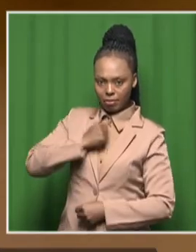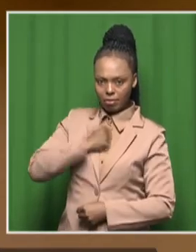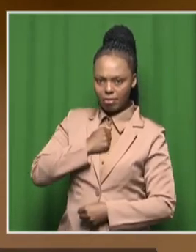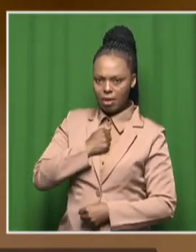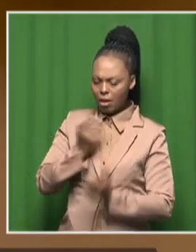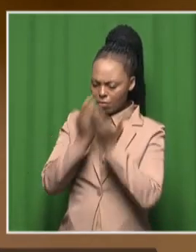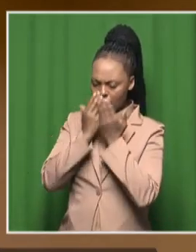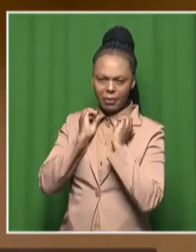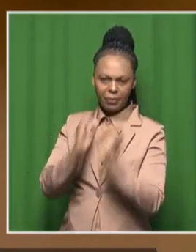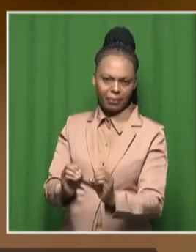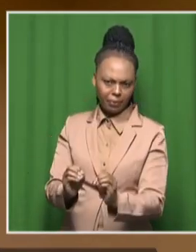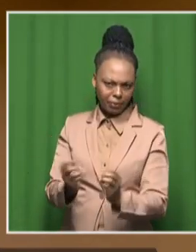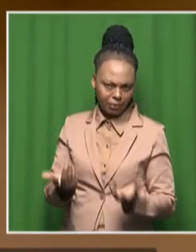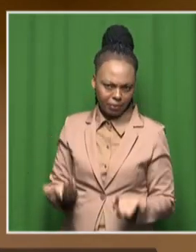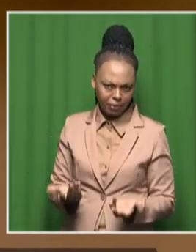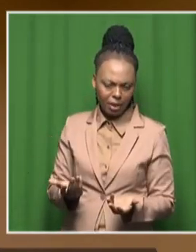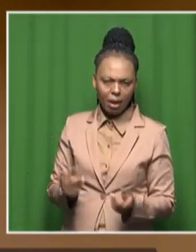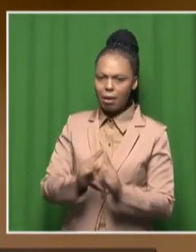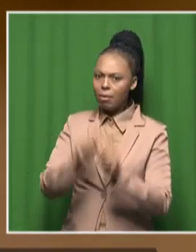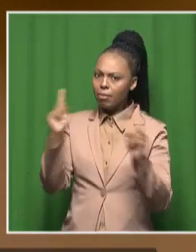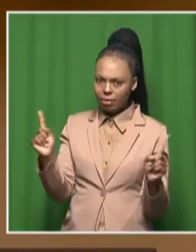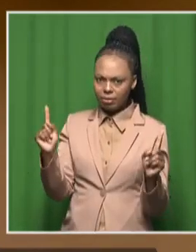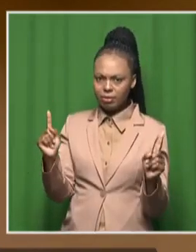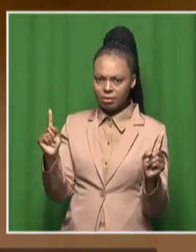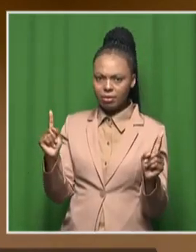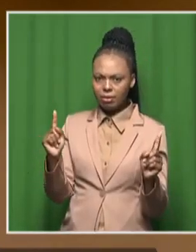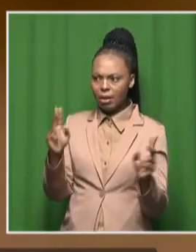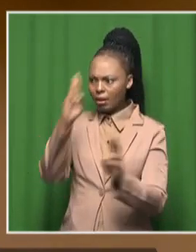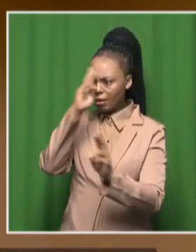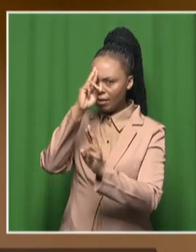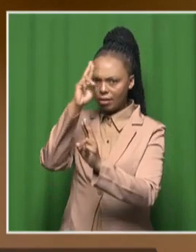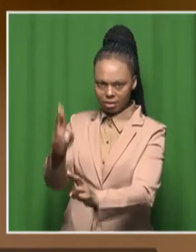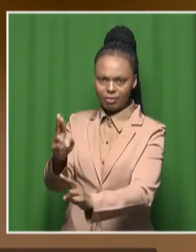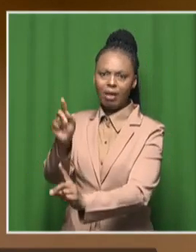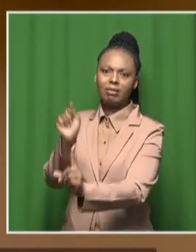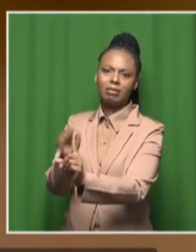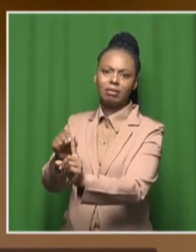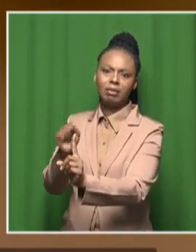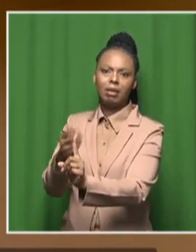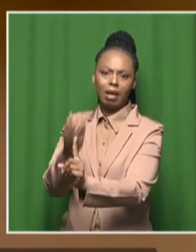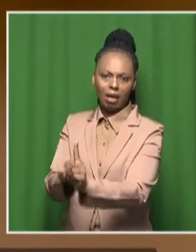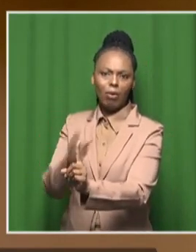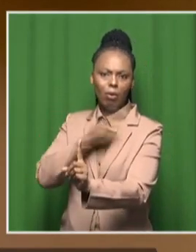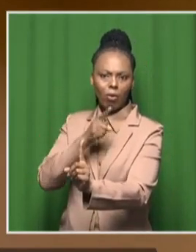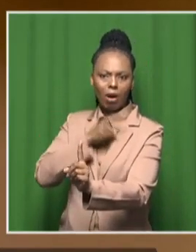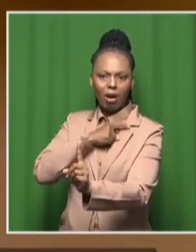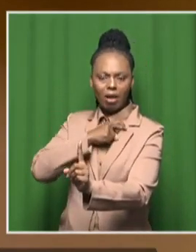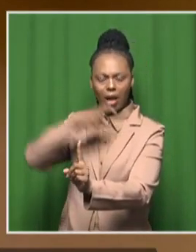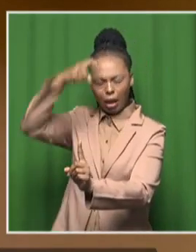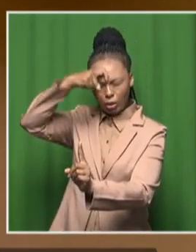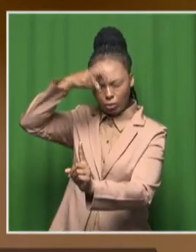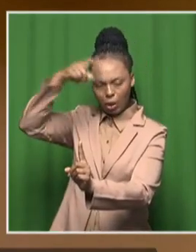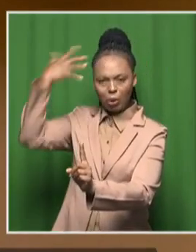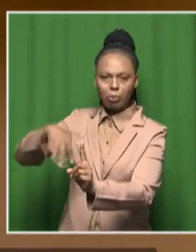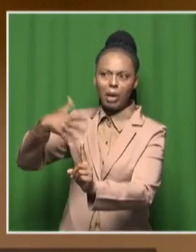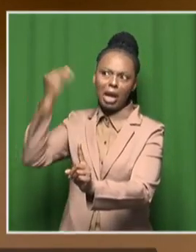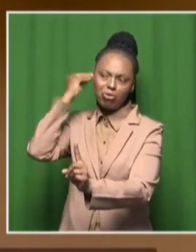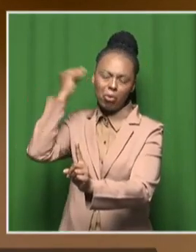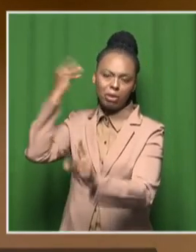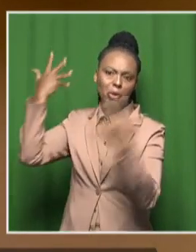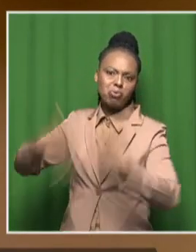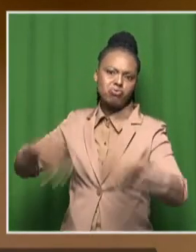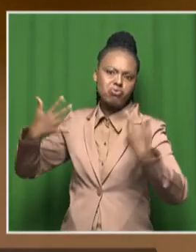education, and yet she was treated with such respect because of the wisdom she embodied. She taught us